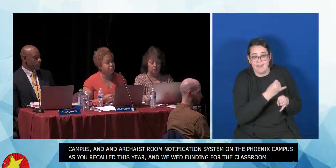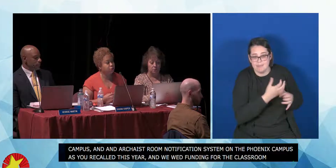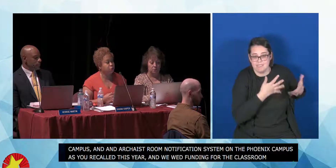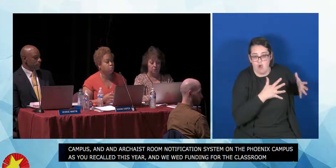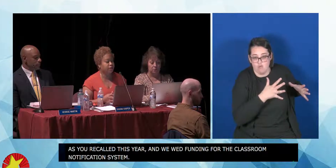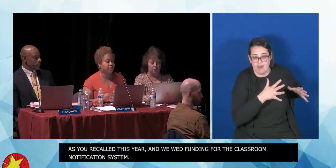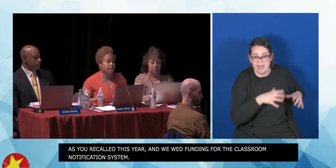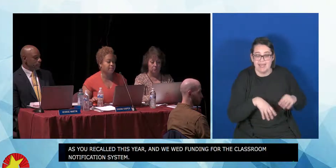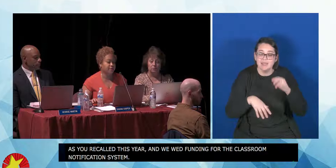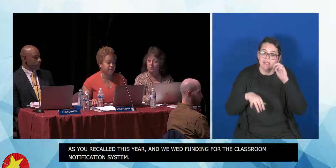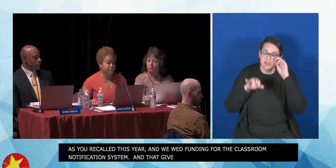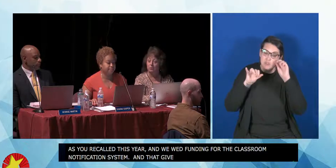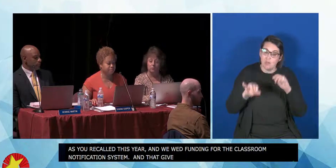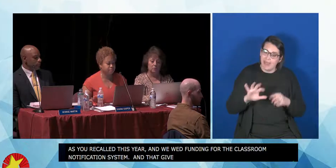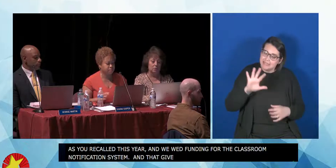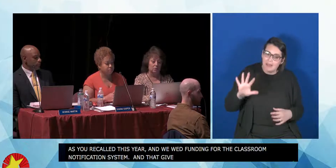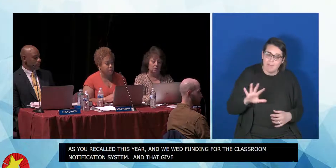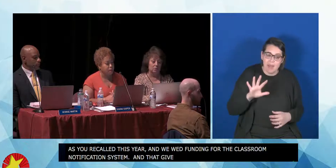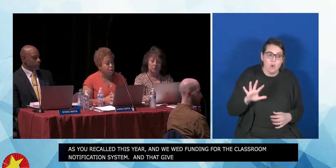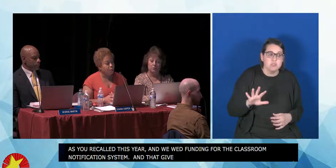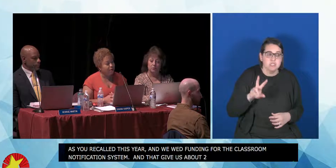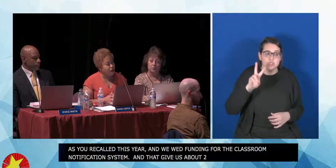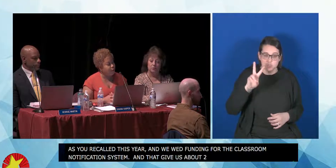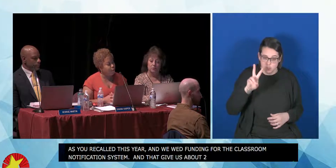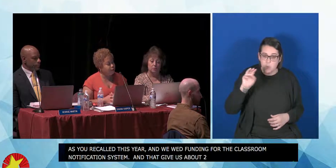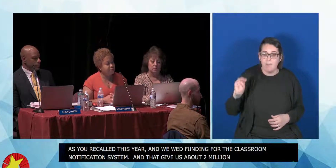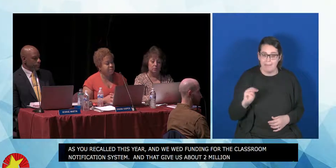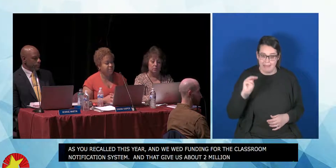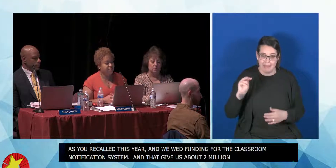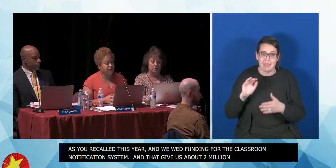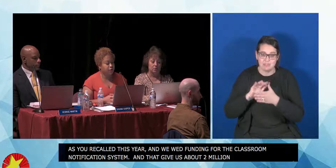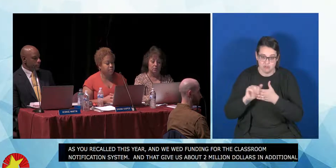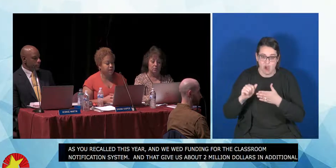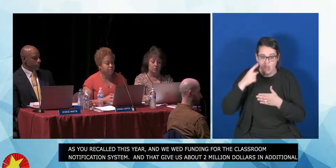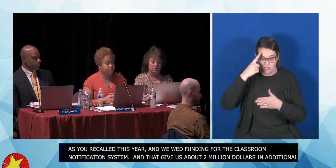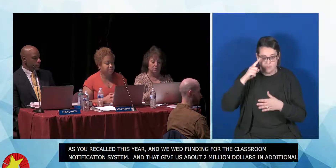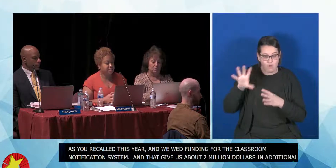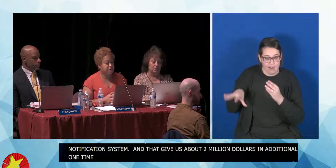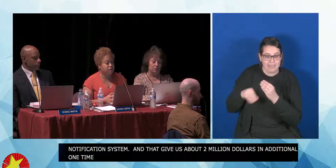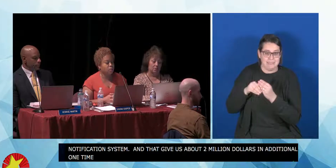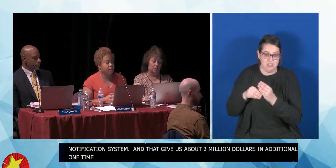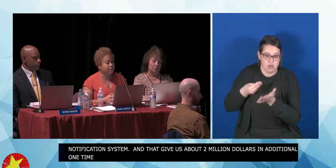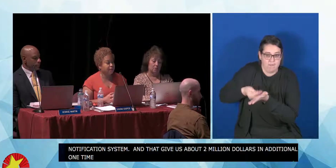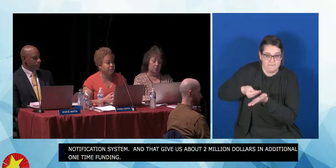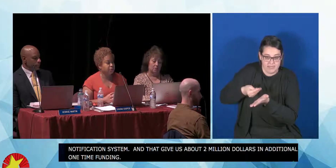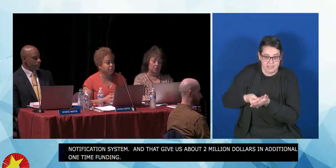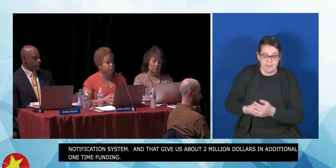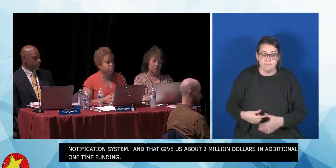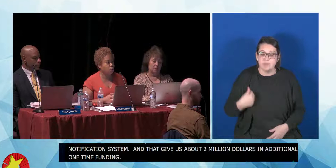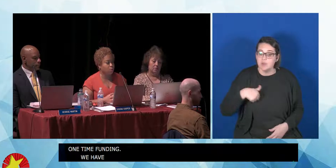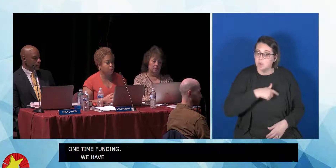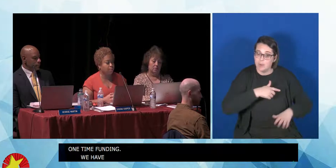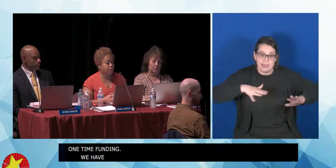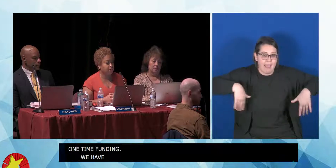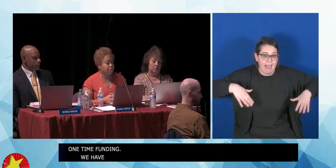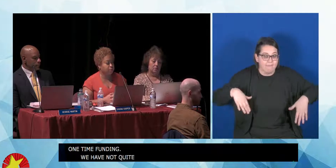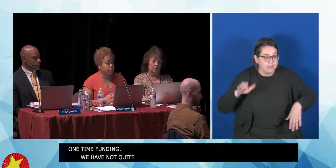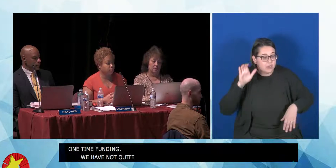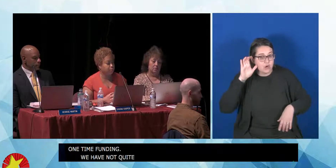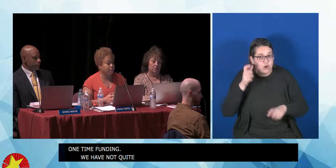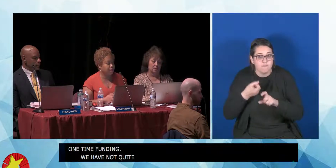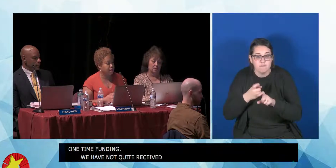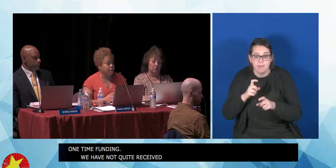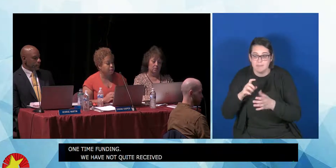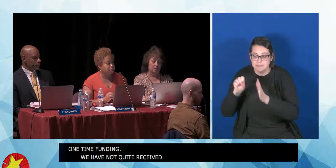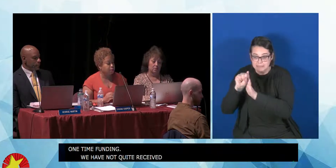in additional one-time funding. We have not quite received final amounts from the state on what the agency's total operating budget